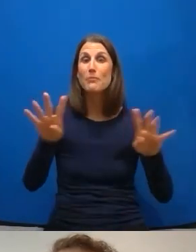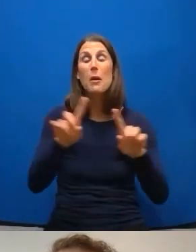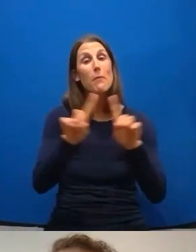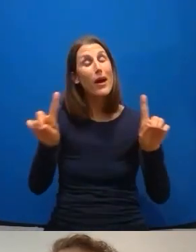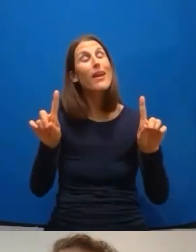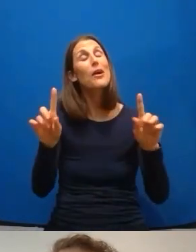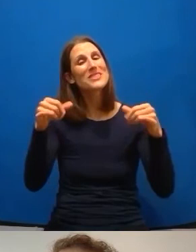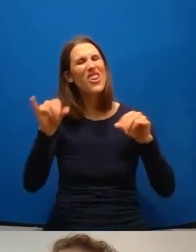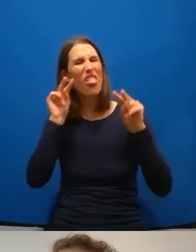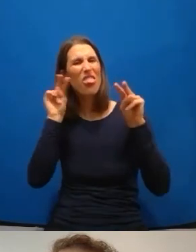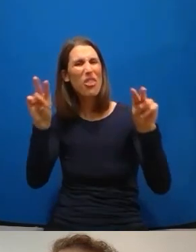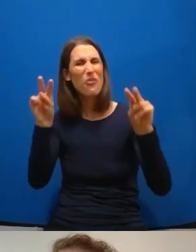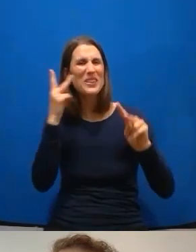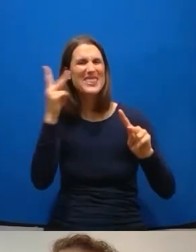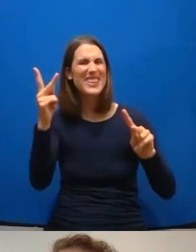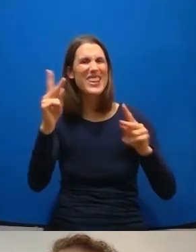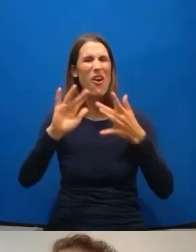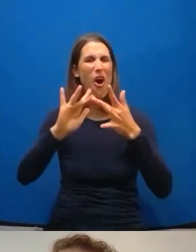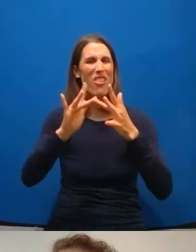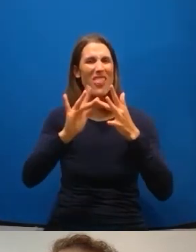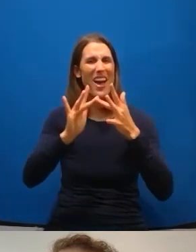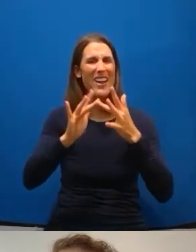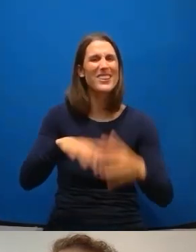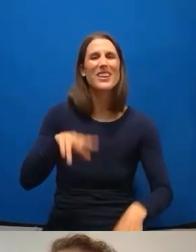and sharing more tips and tricks. So thank you